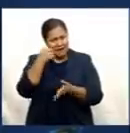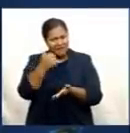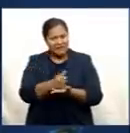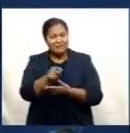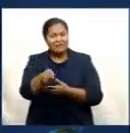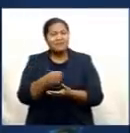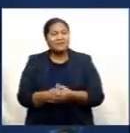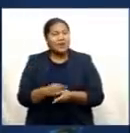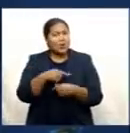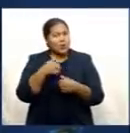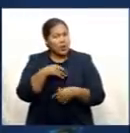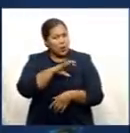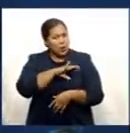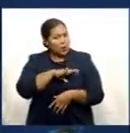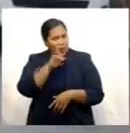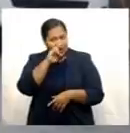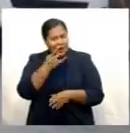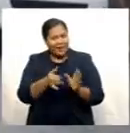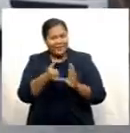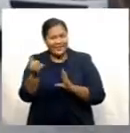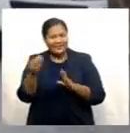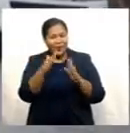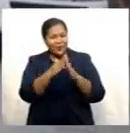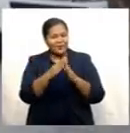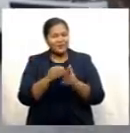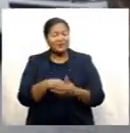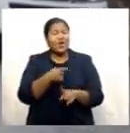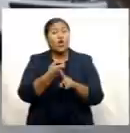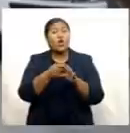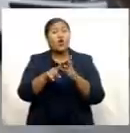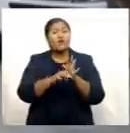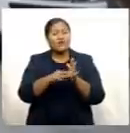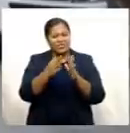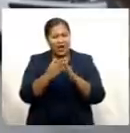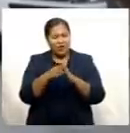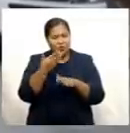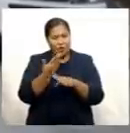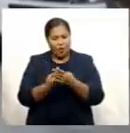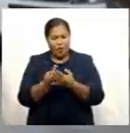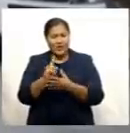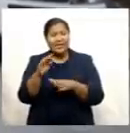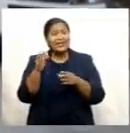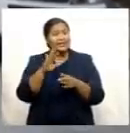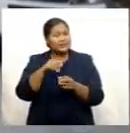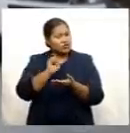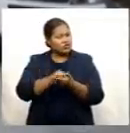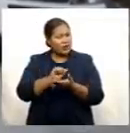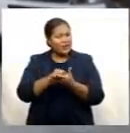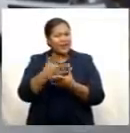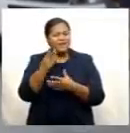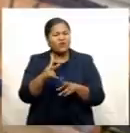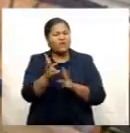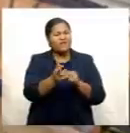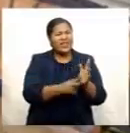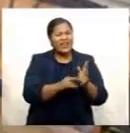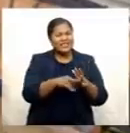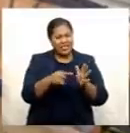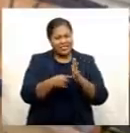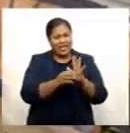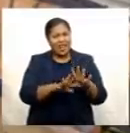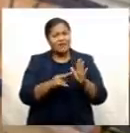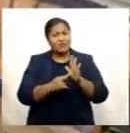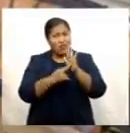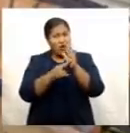We are even afraid to leave our homes. Korovo town is the only shopping center that caters for villagers in Tailevu North, including